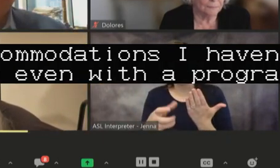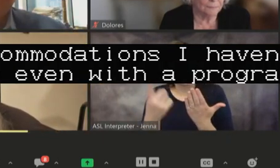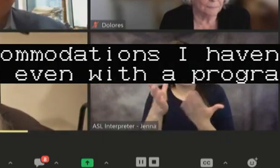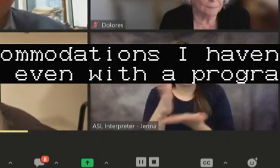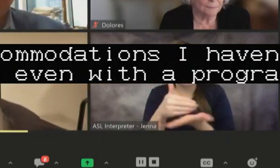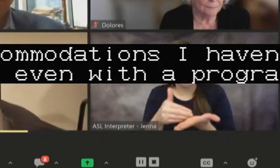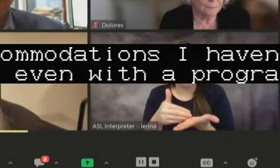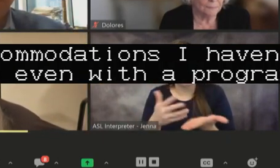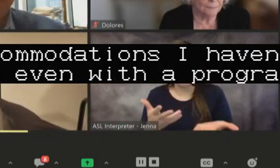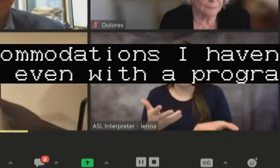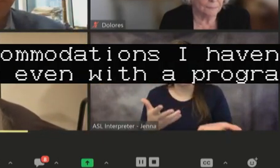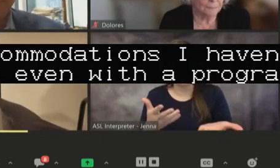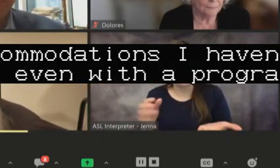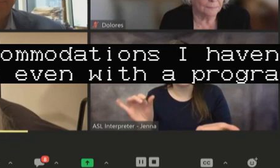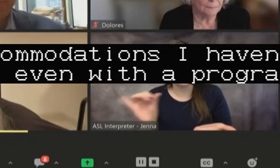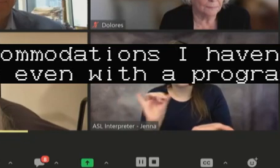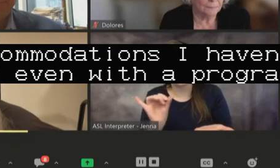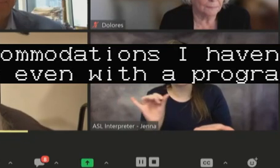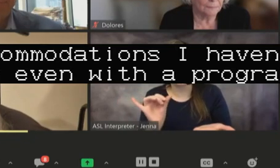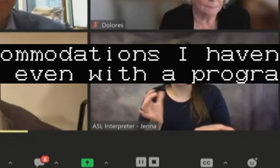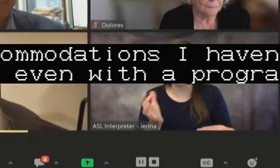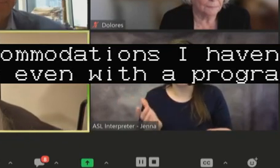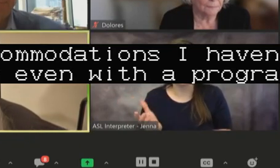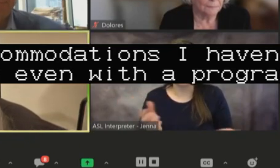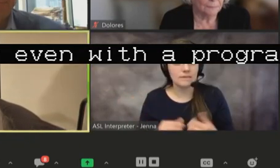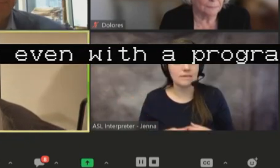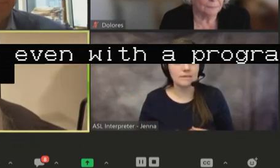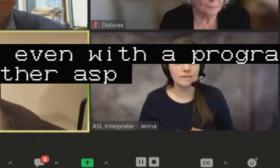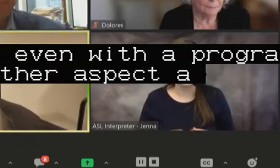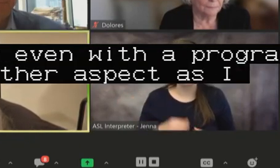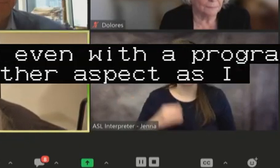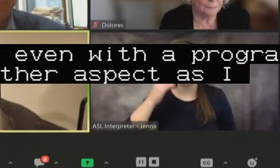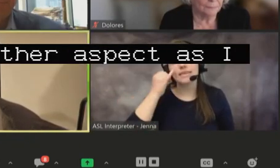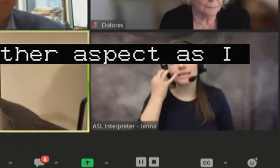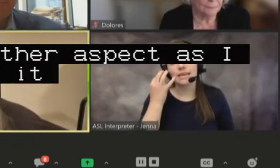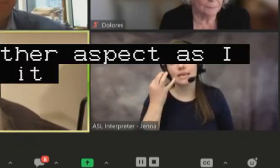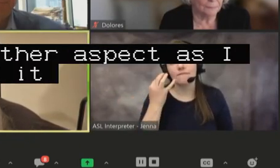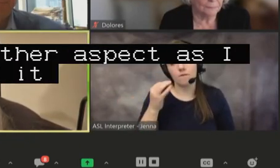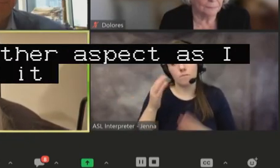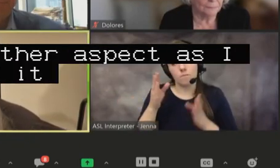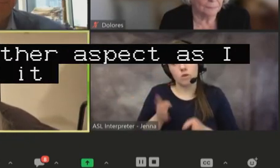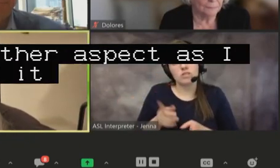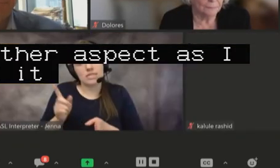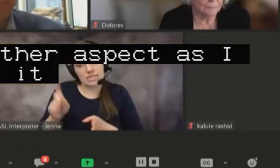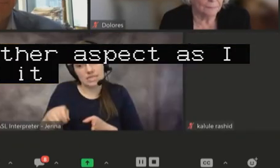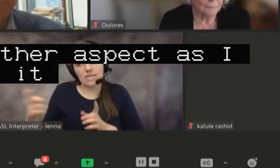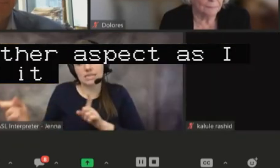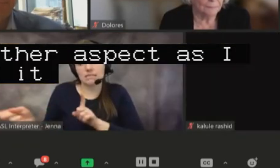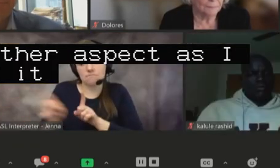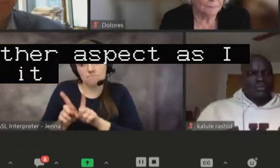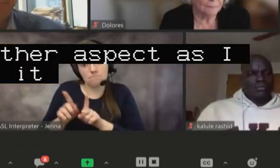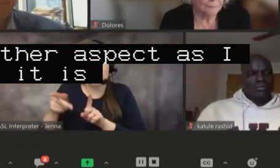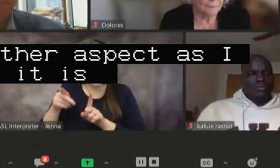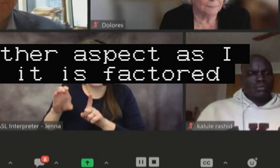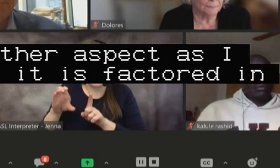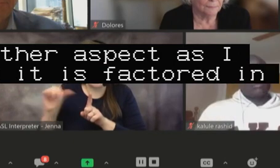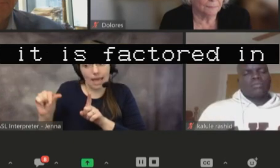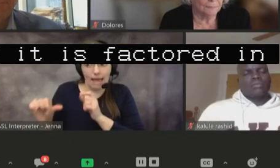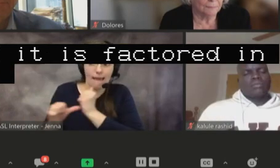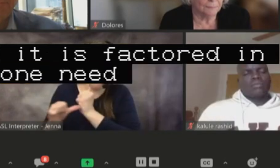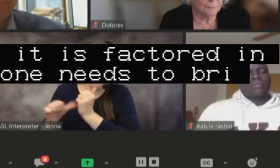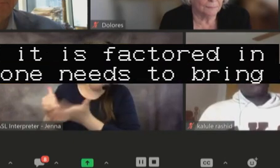it, is factored in. If someone needs to bring a personal care attendant, that there